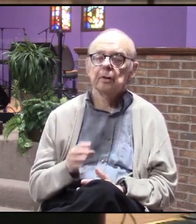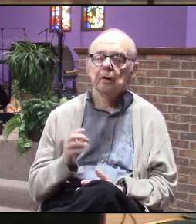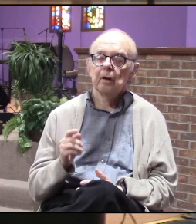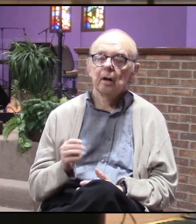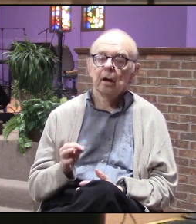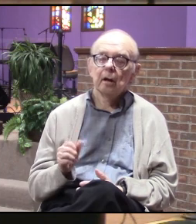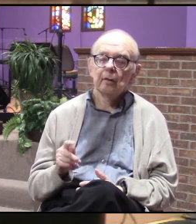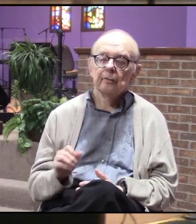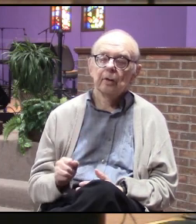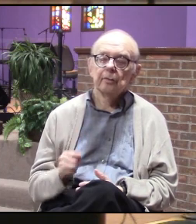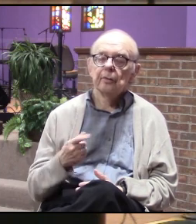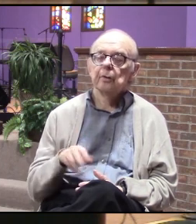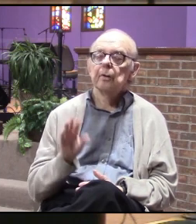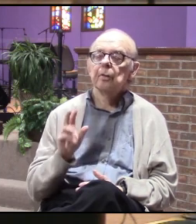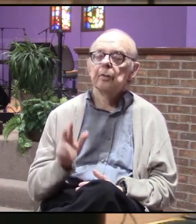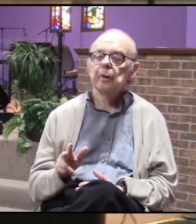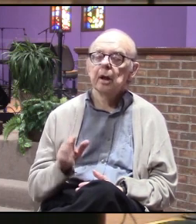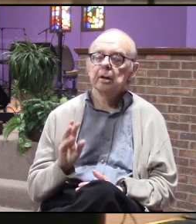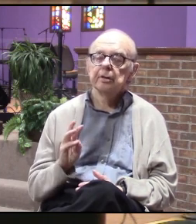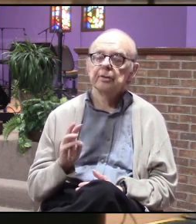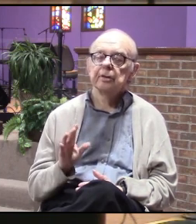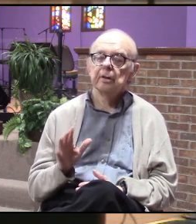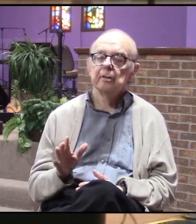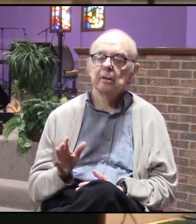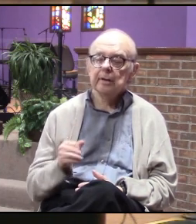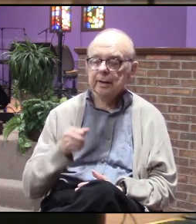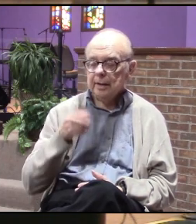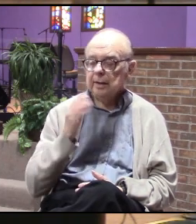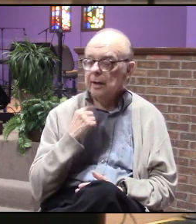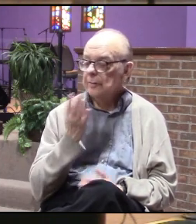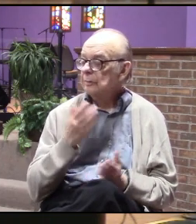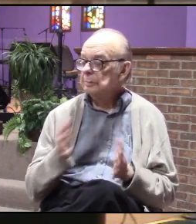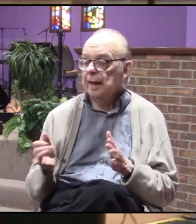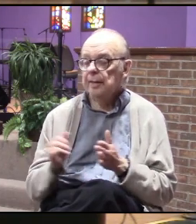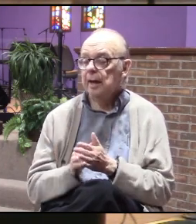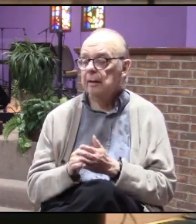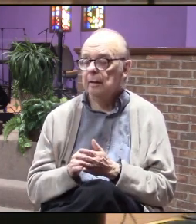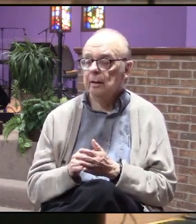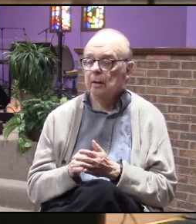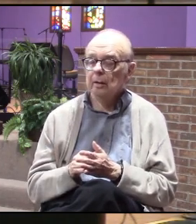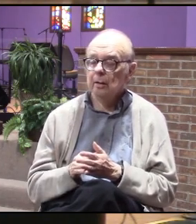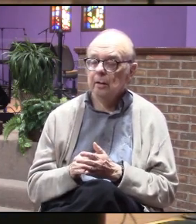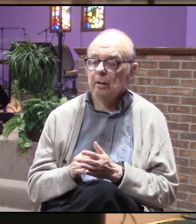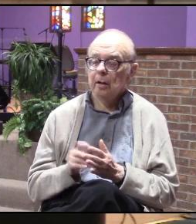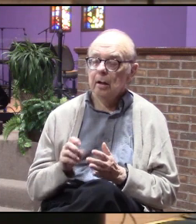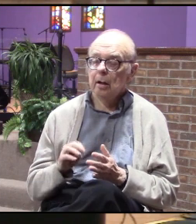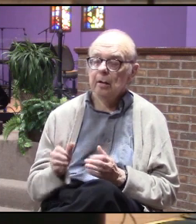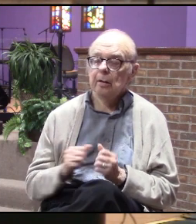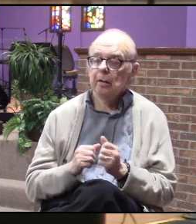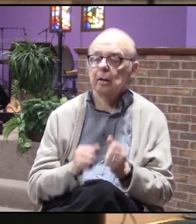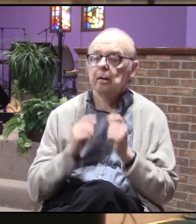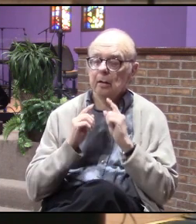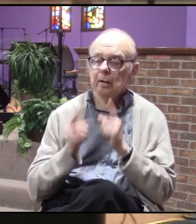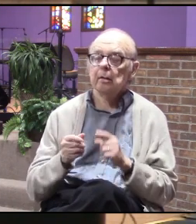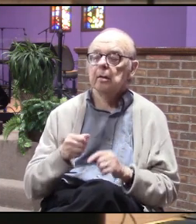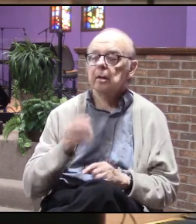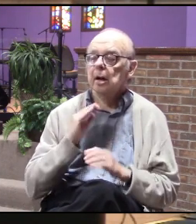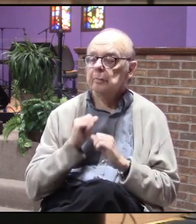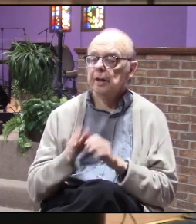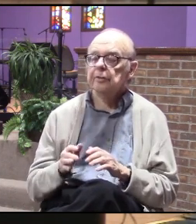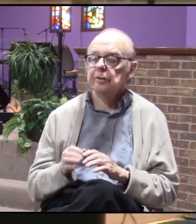365 days. God had it all planned out for him. He's just following orders. And so God blesses